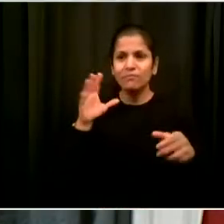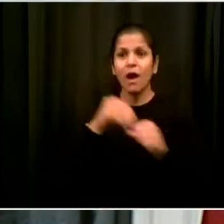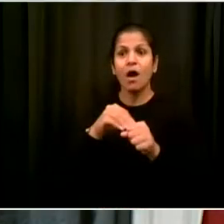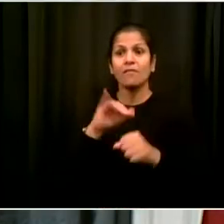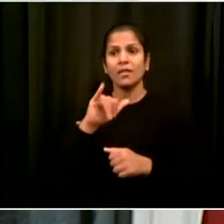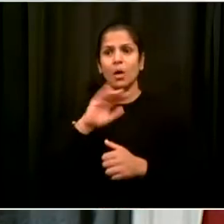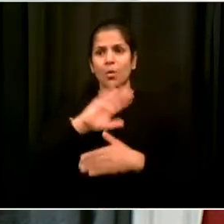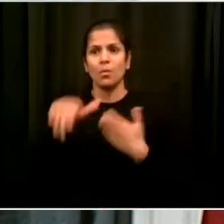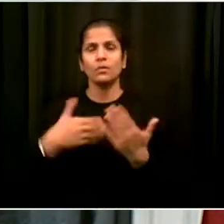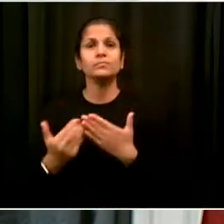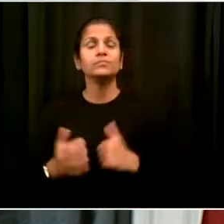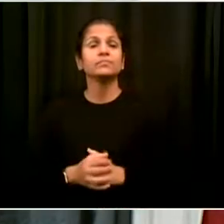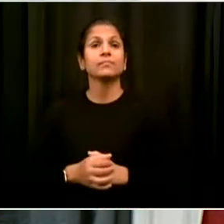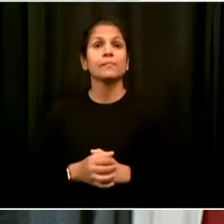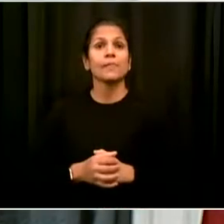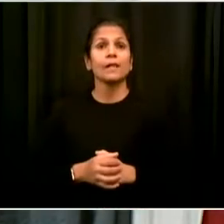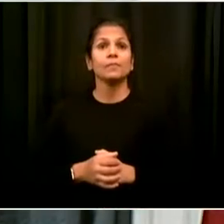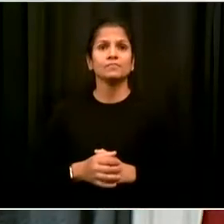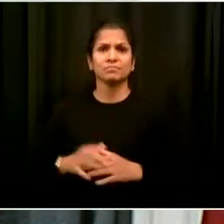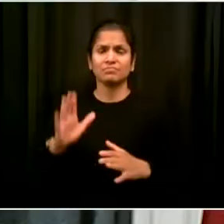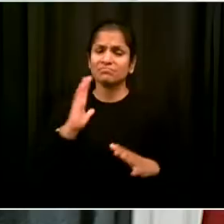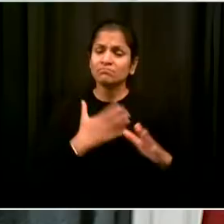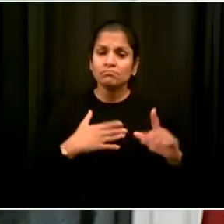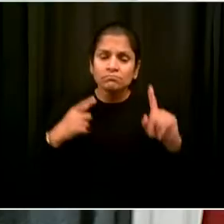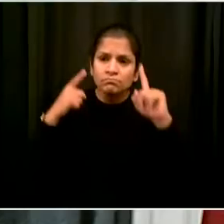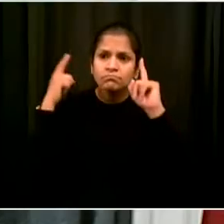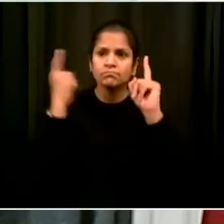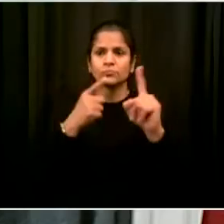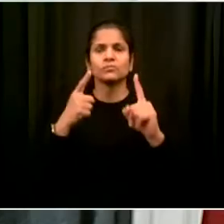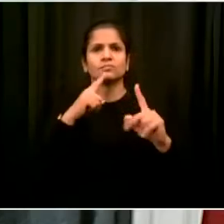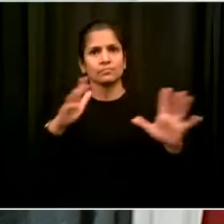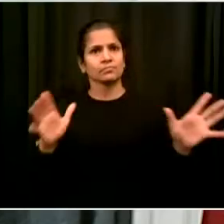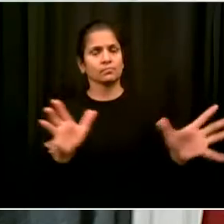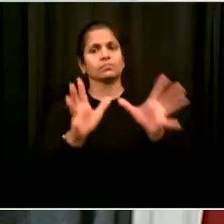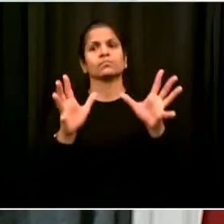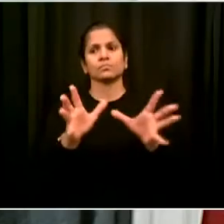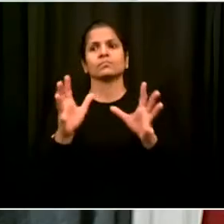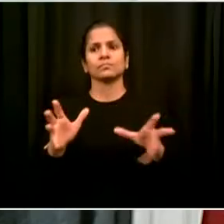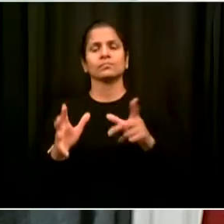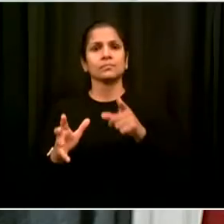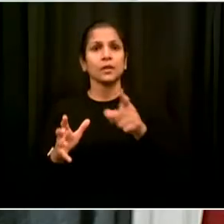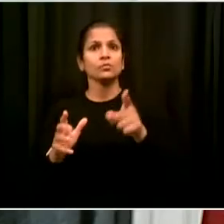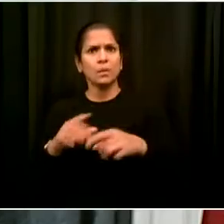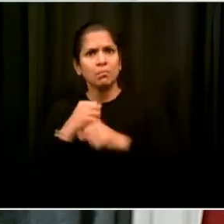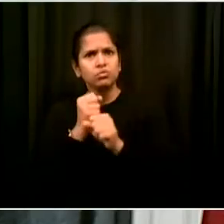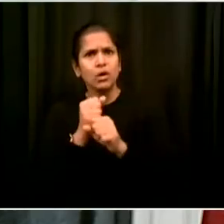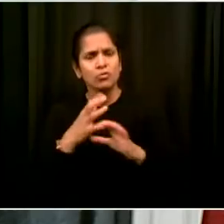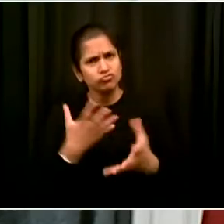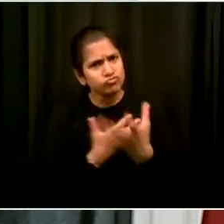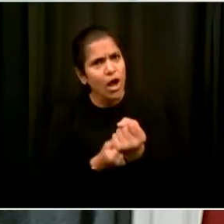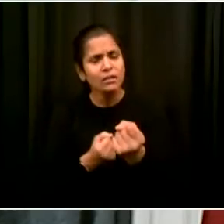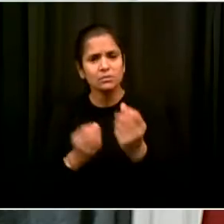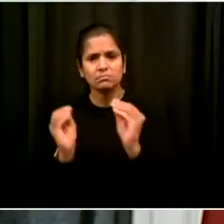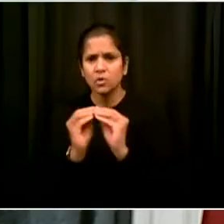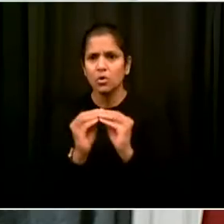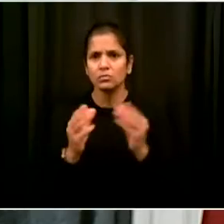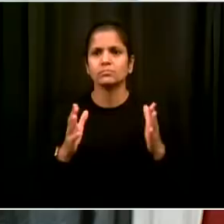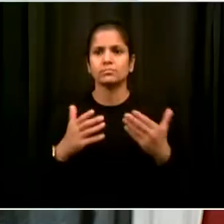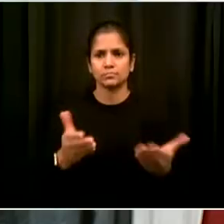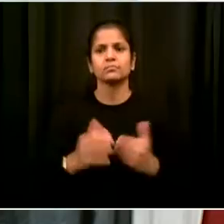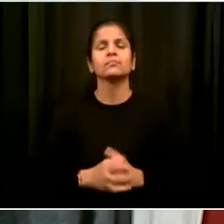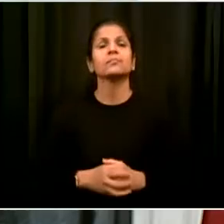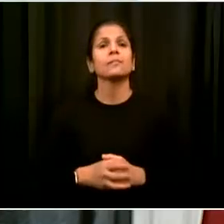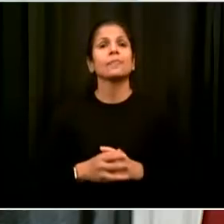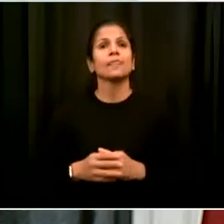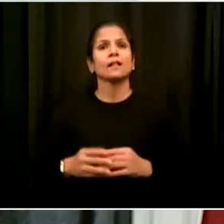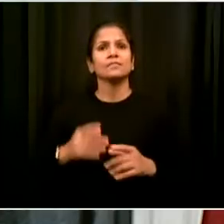our vaccine mobilization. The command center will play a key part in our fight back against COVID-19, ensuring New Yorkers have faith and trust